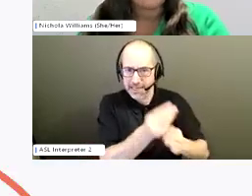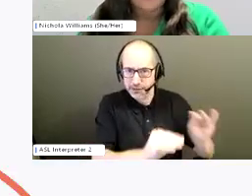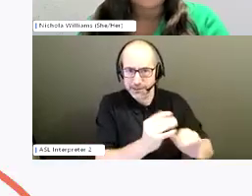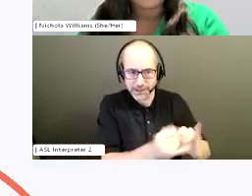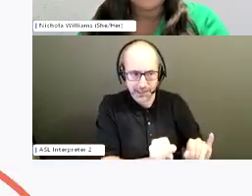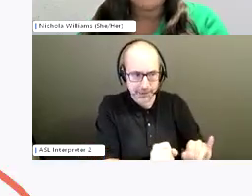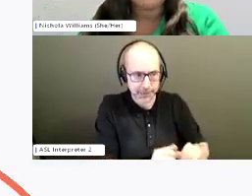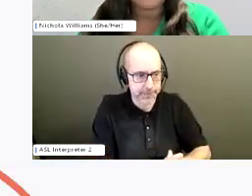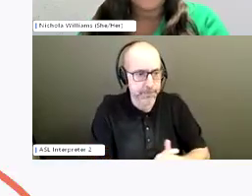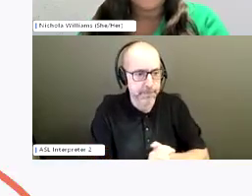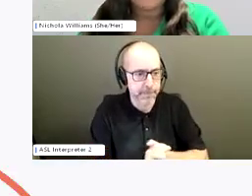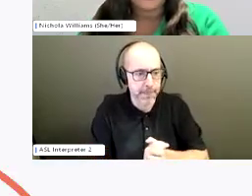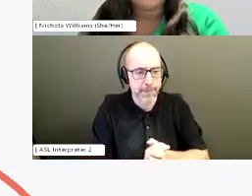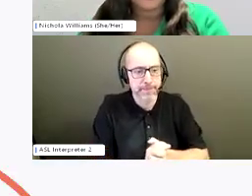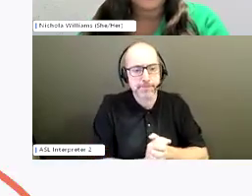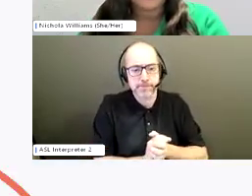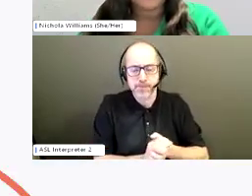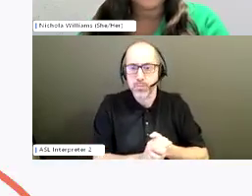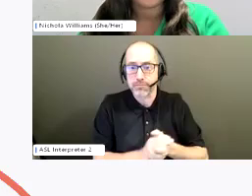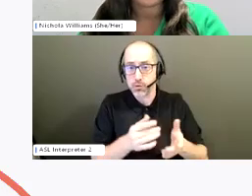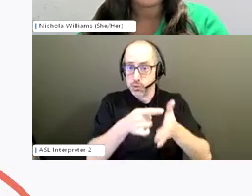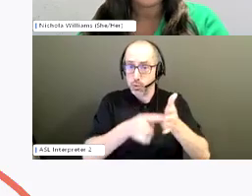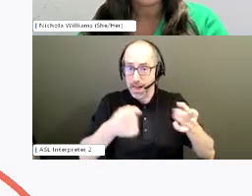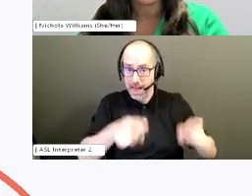the impacts of economic abuse.